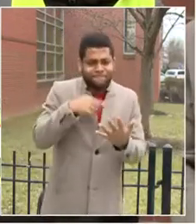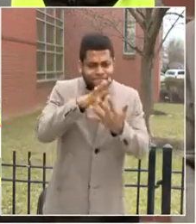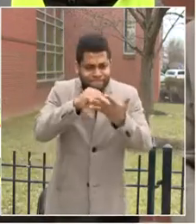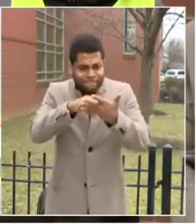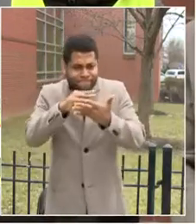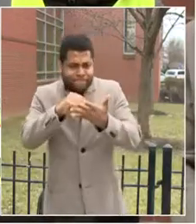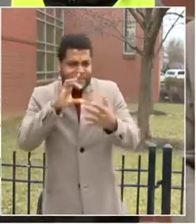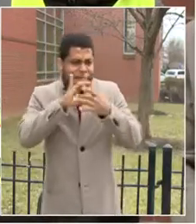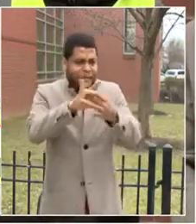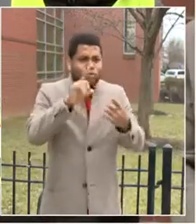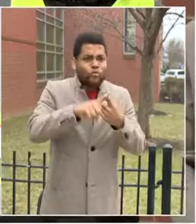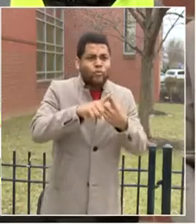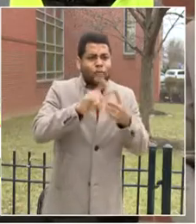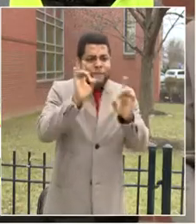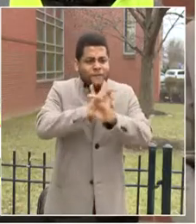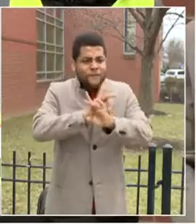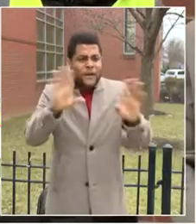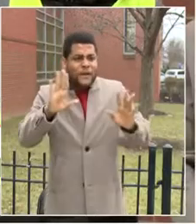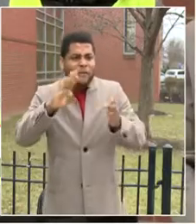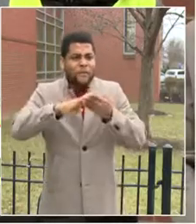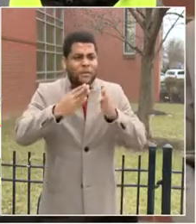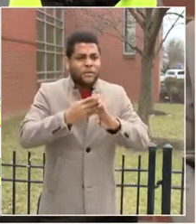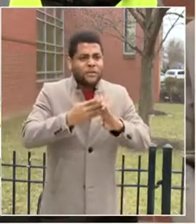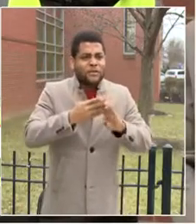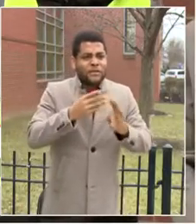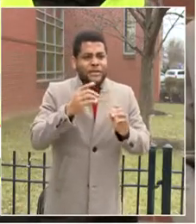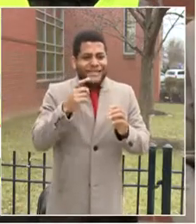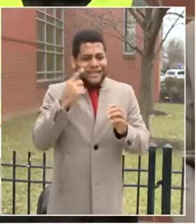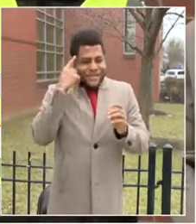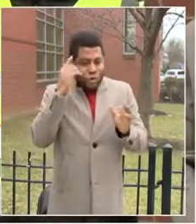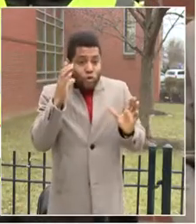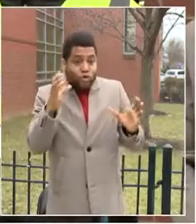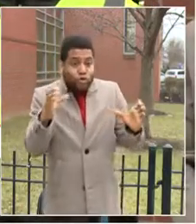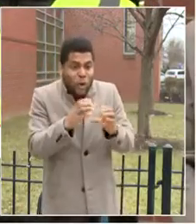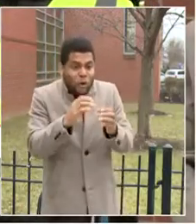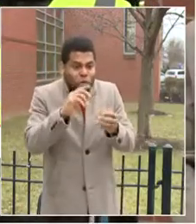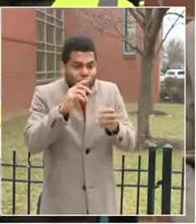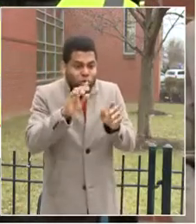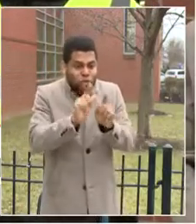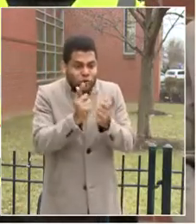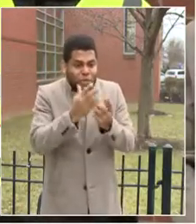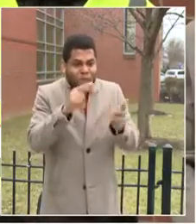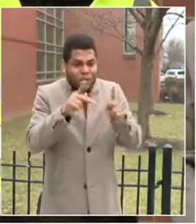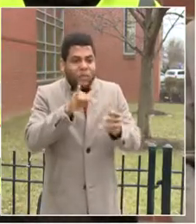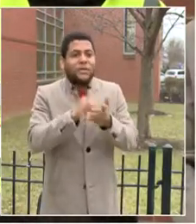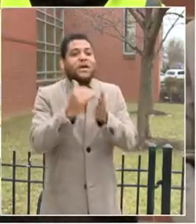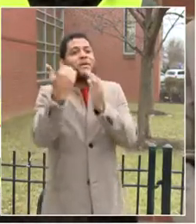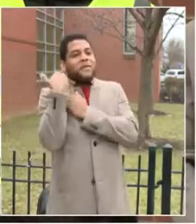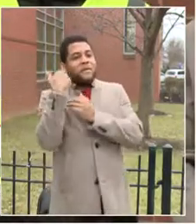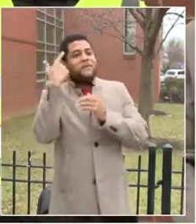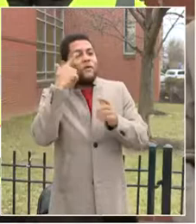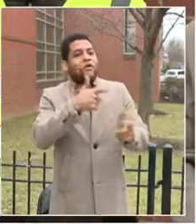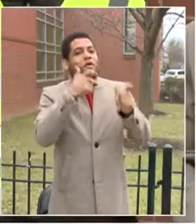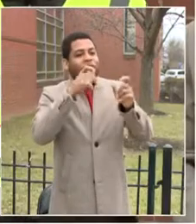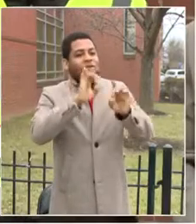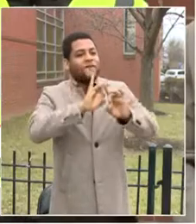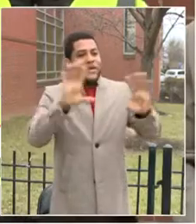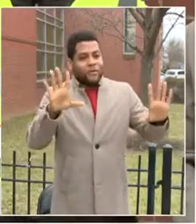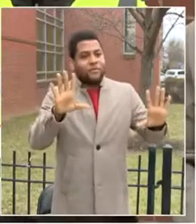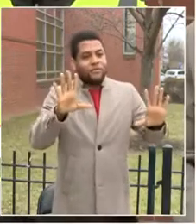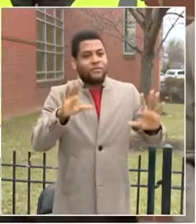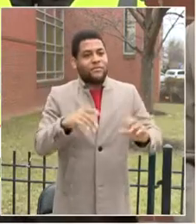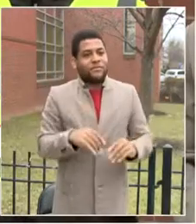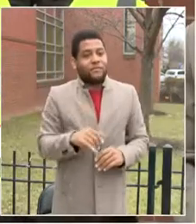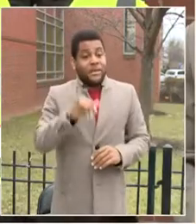in our city is that a small group of people are responsible for a lot of gun violence. And that gun violence